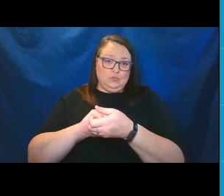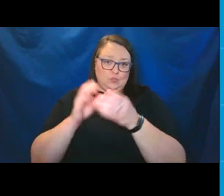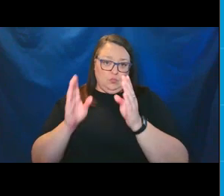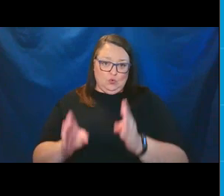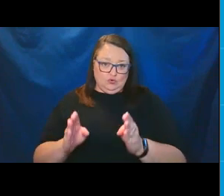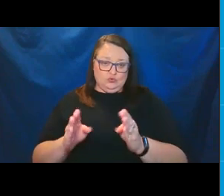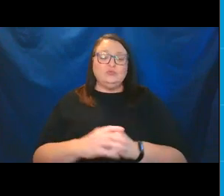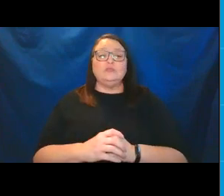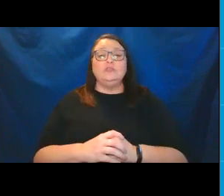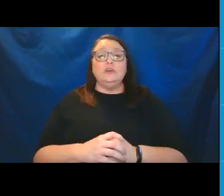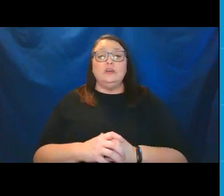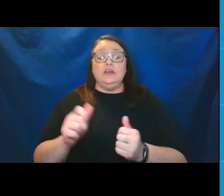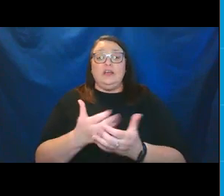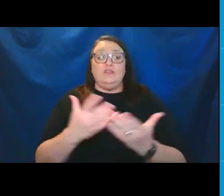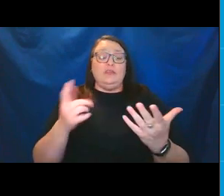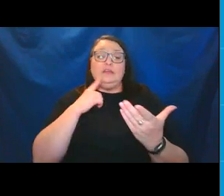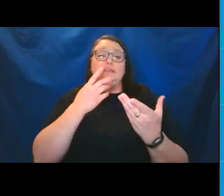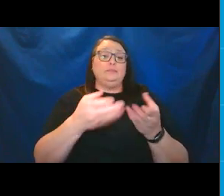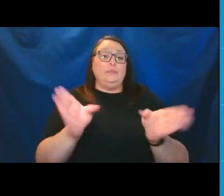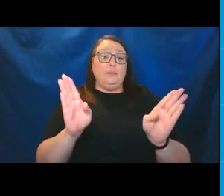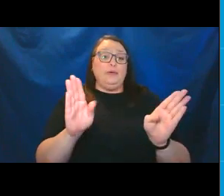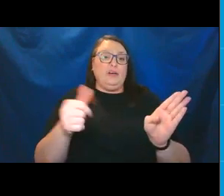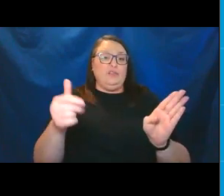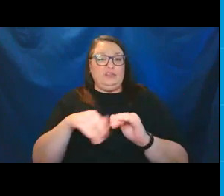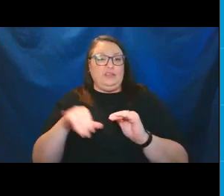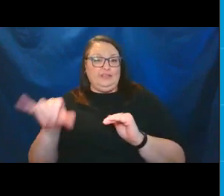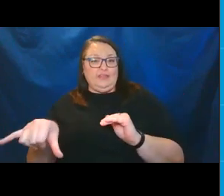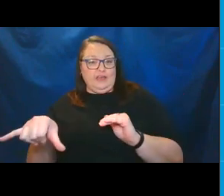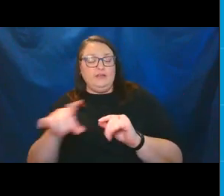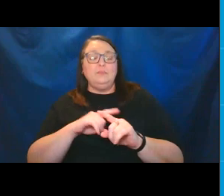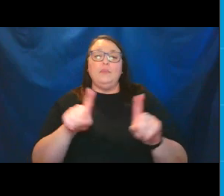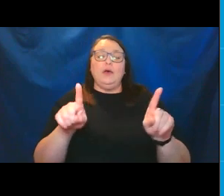Otherwise, everything is public and will be on.